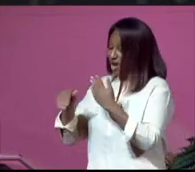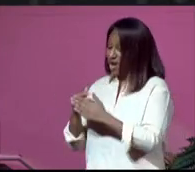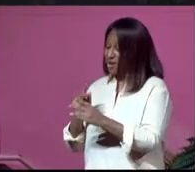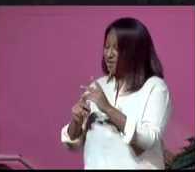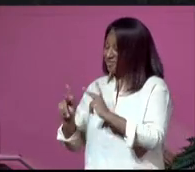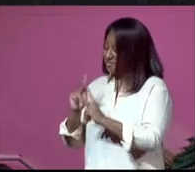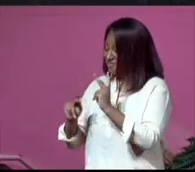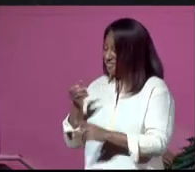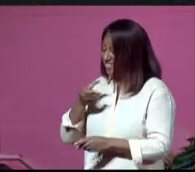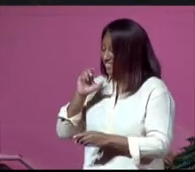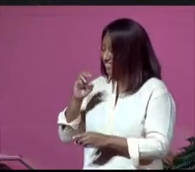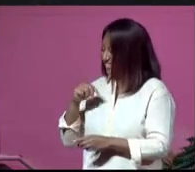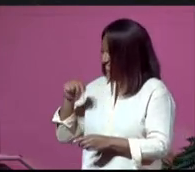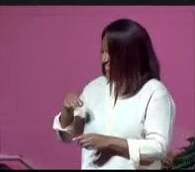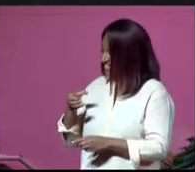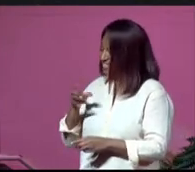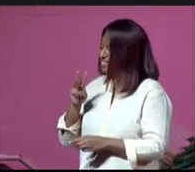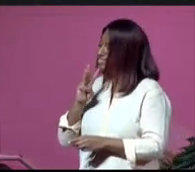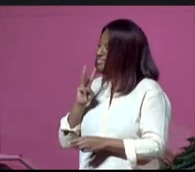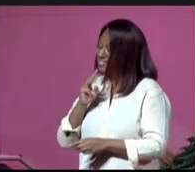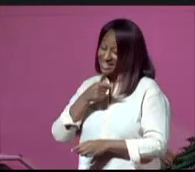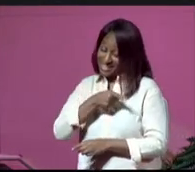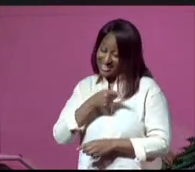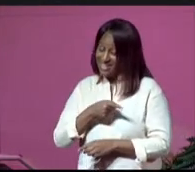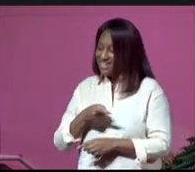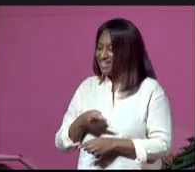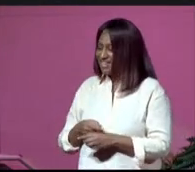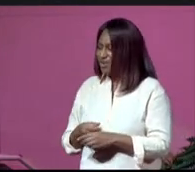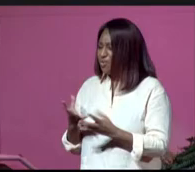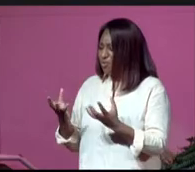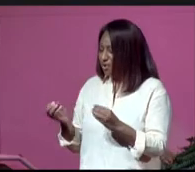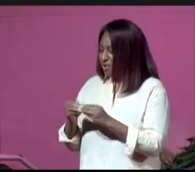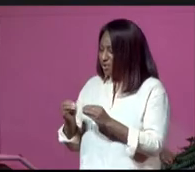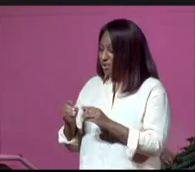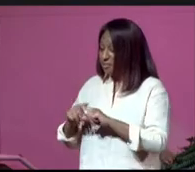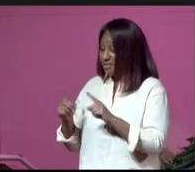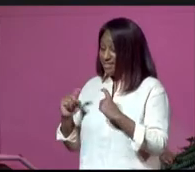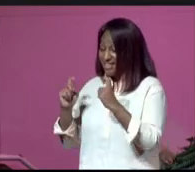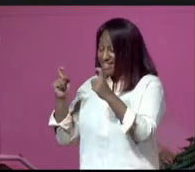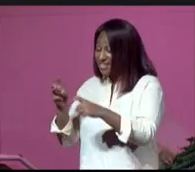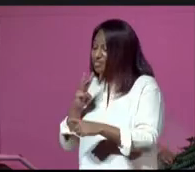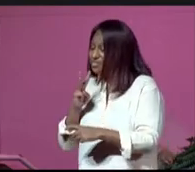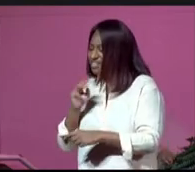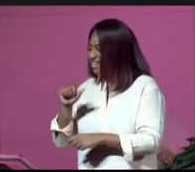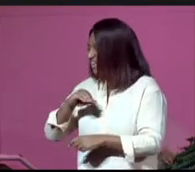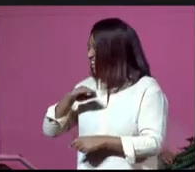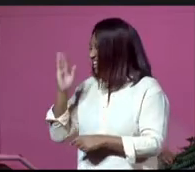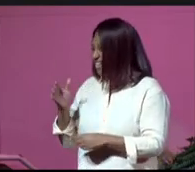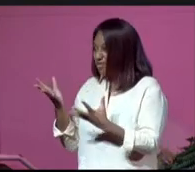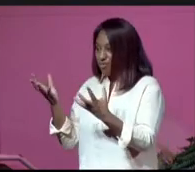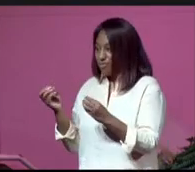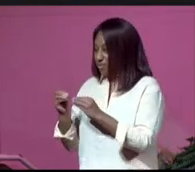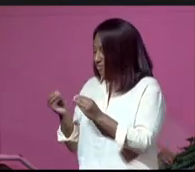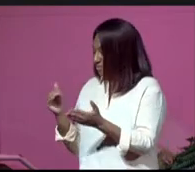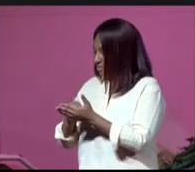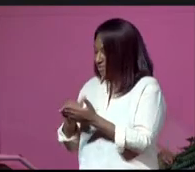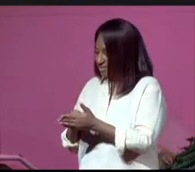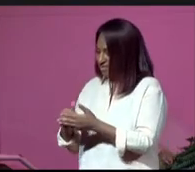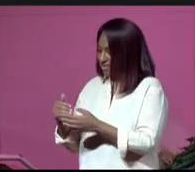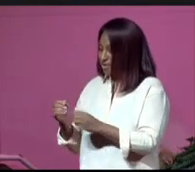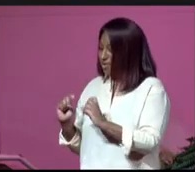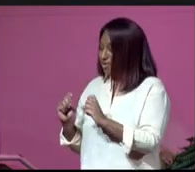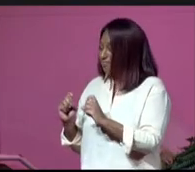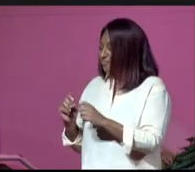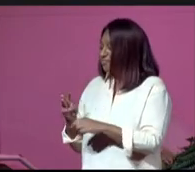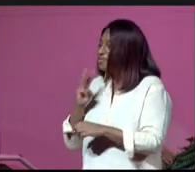be thirsty again. But whoever drinks the water I give them will never thirst again. Indeed, the water I give them will